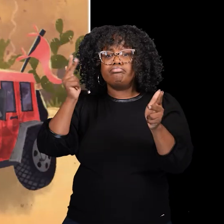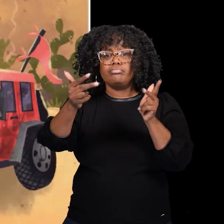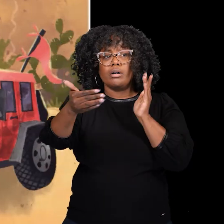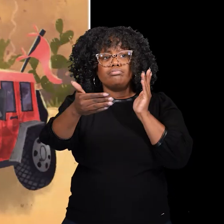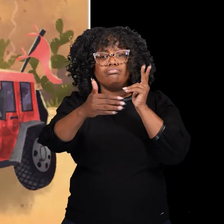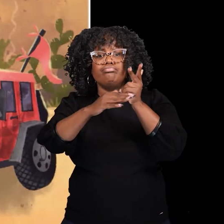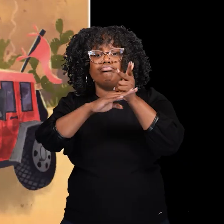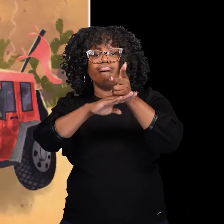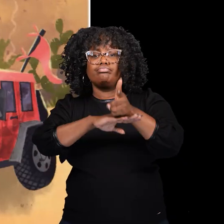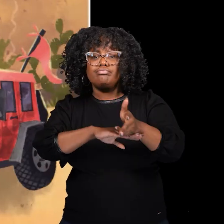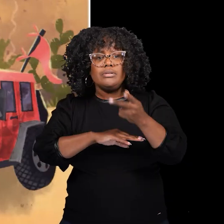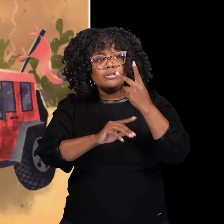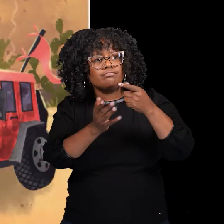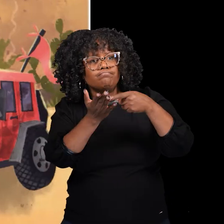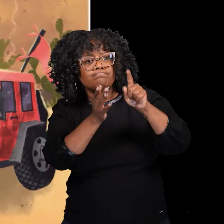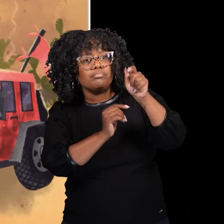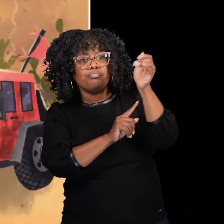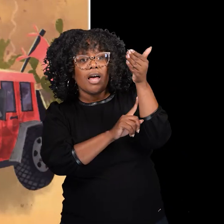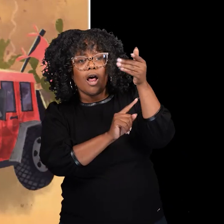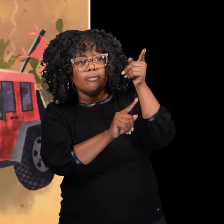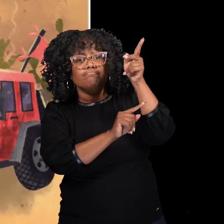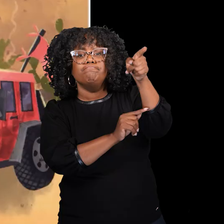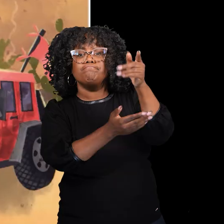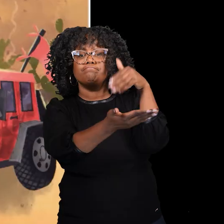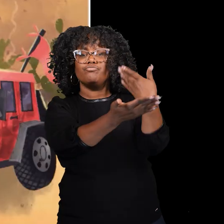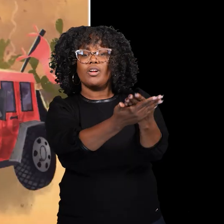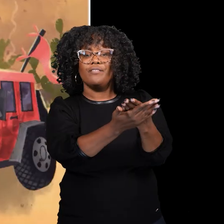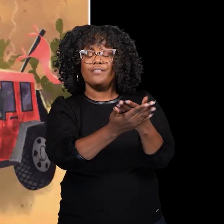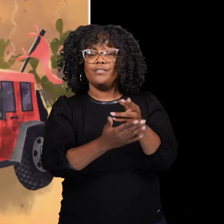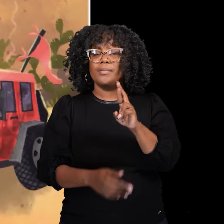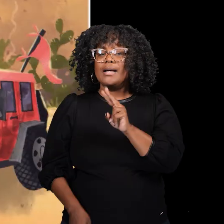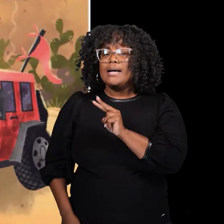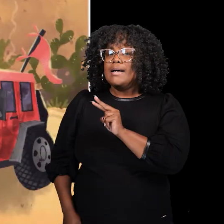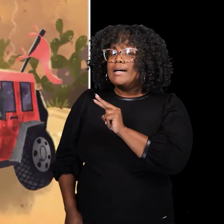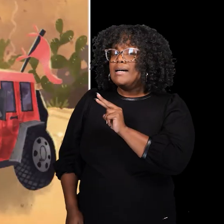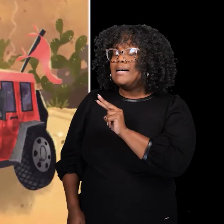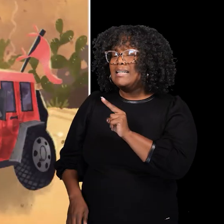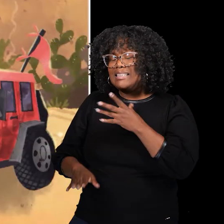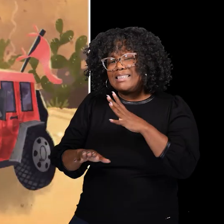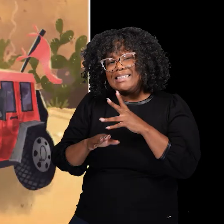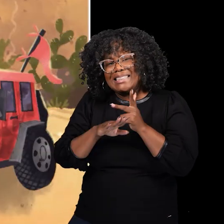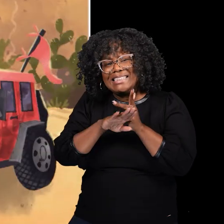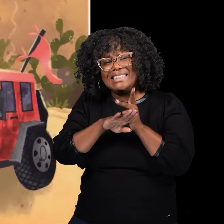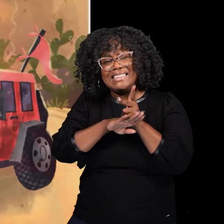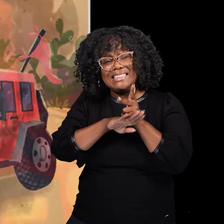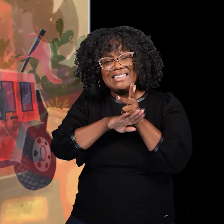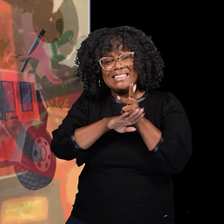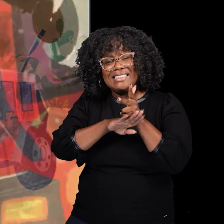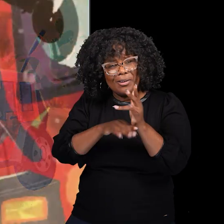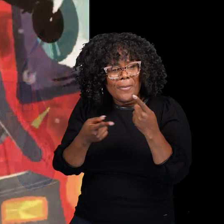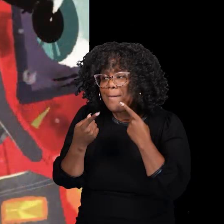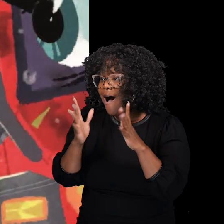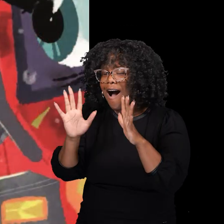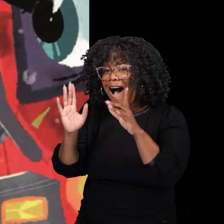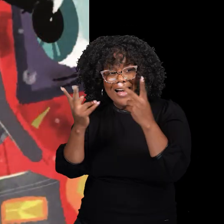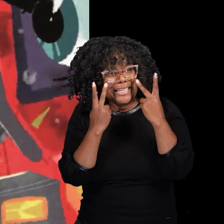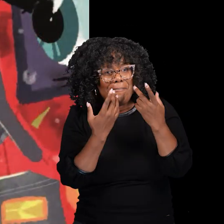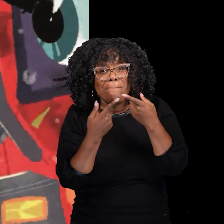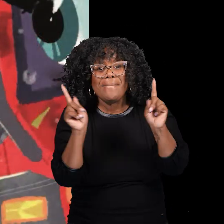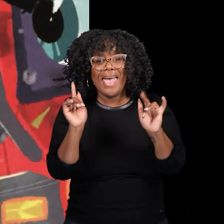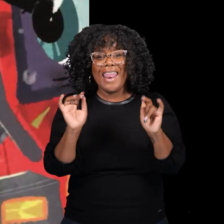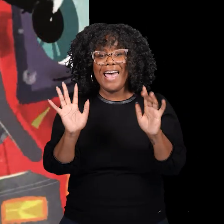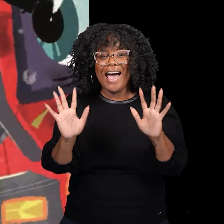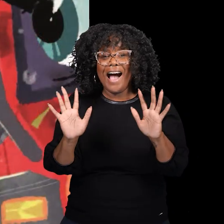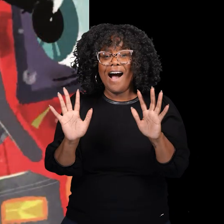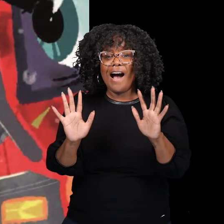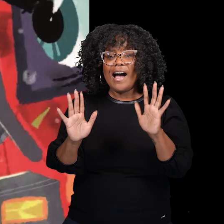make their way up a steep dune to another checkpoint banner. Ruby sighs and drives a bit further. We made it,